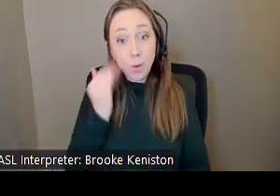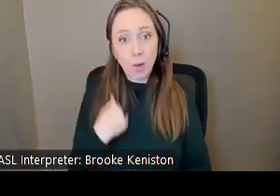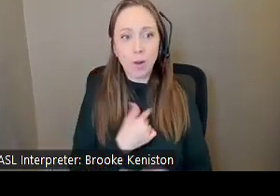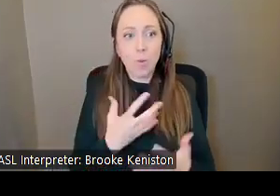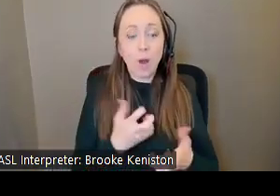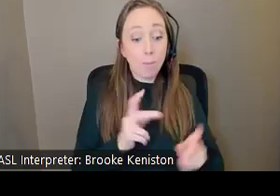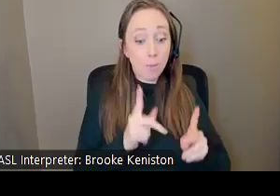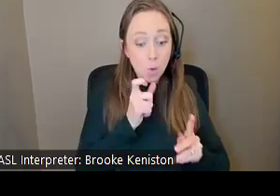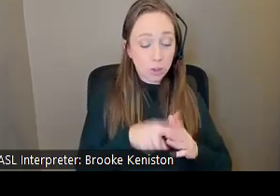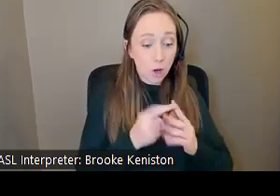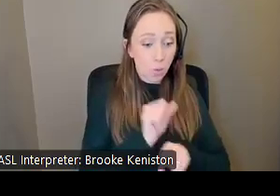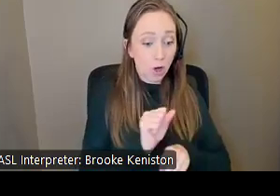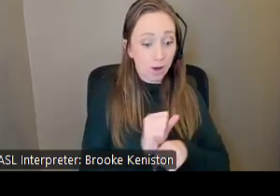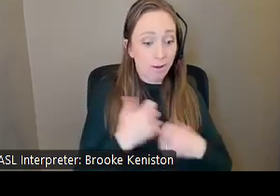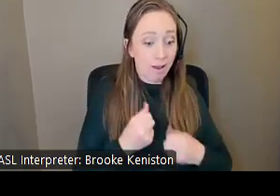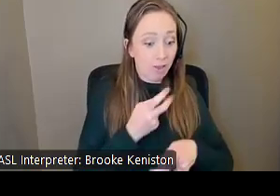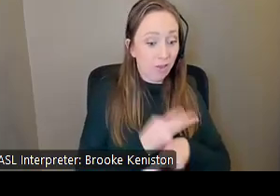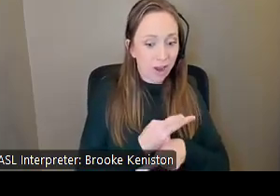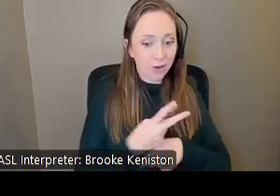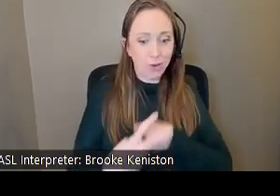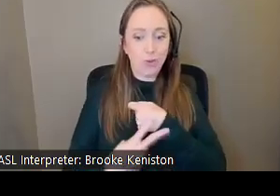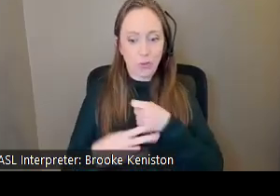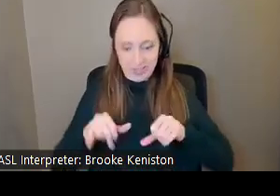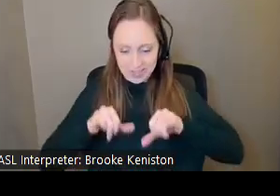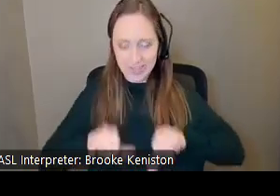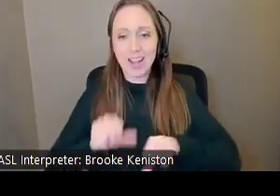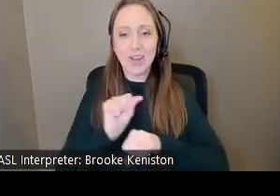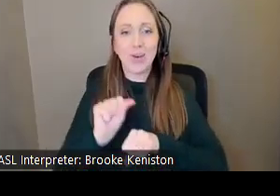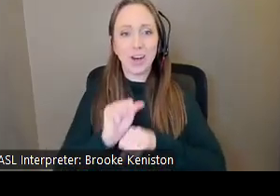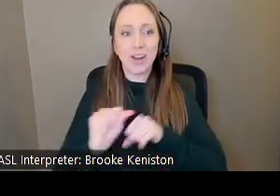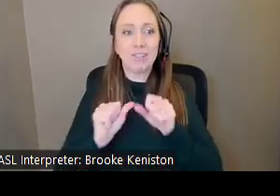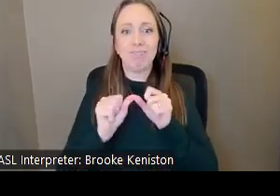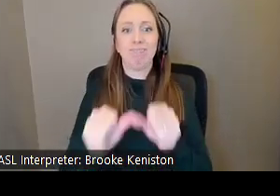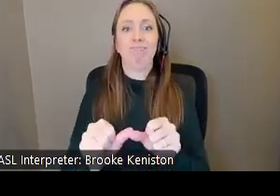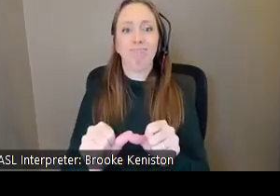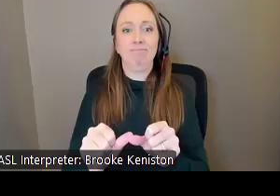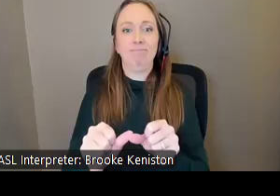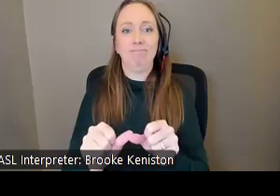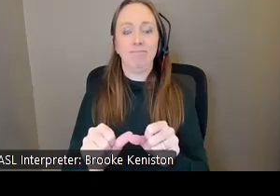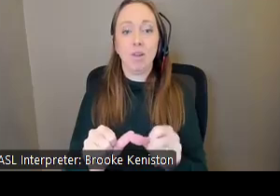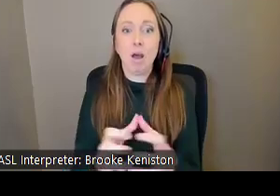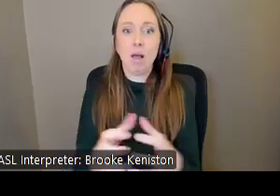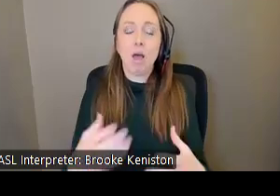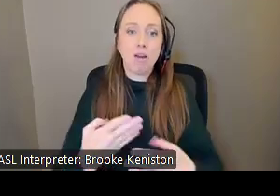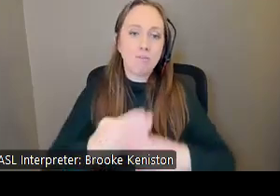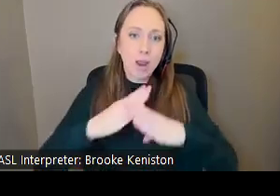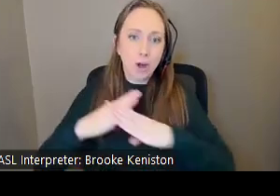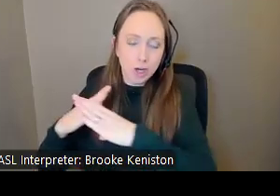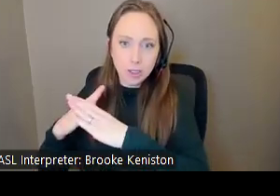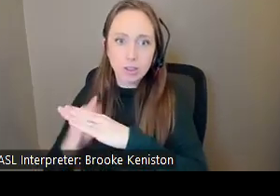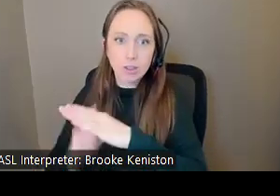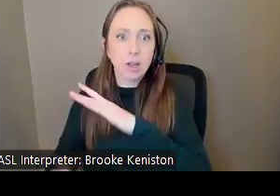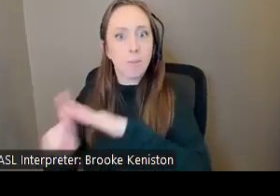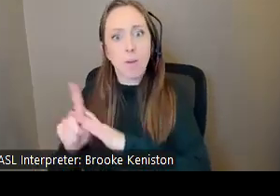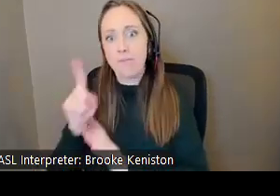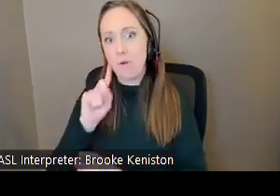years. And at the same time, there's a lot of barriers for frontline clinicians. And I think Rochester's story may be different. I'm just kind